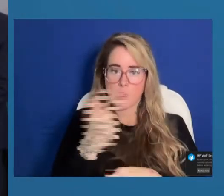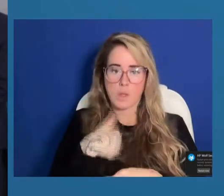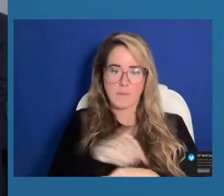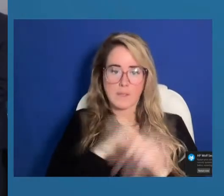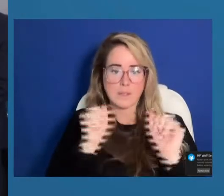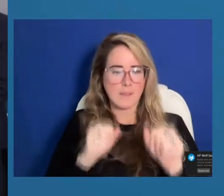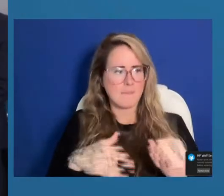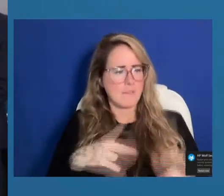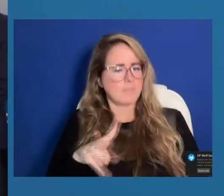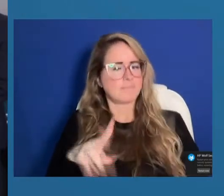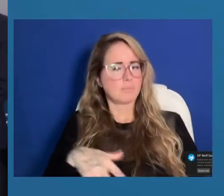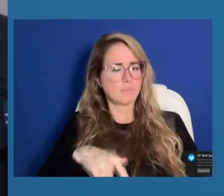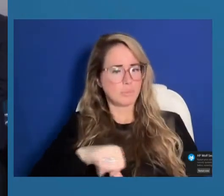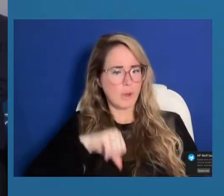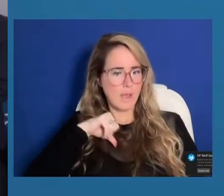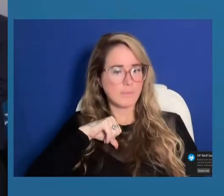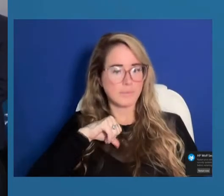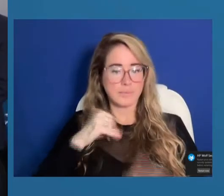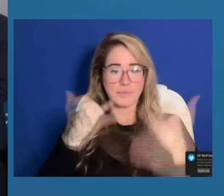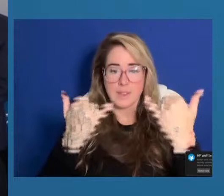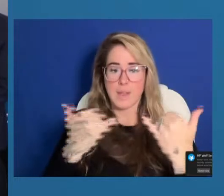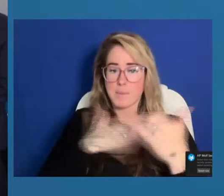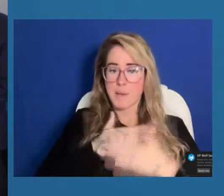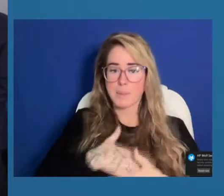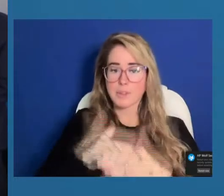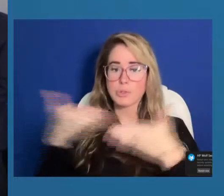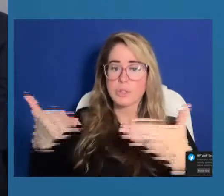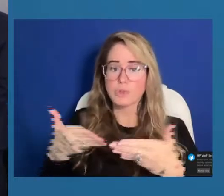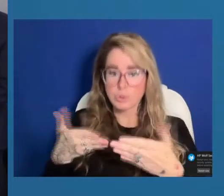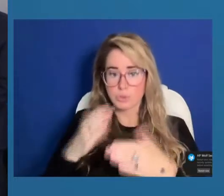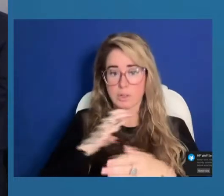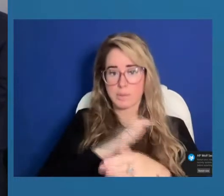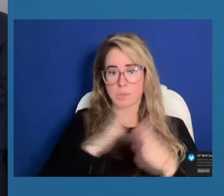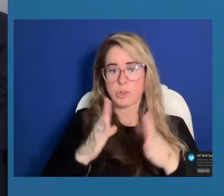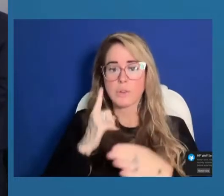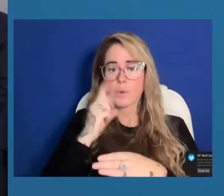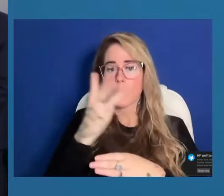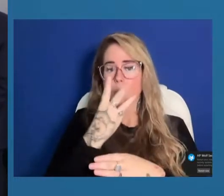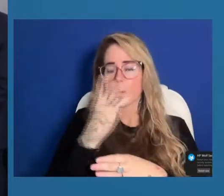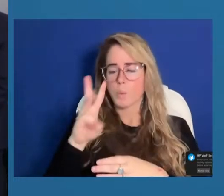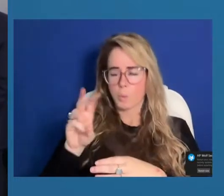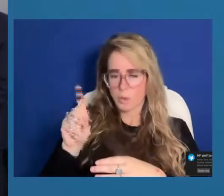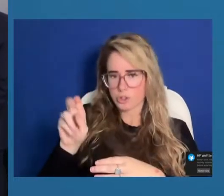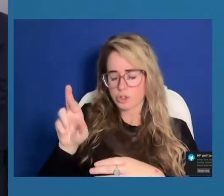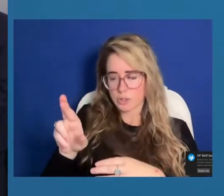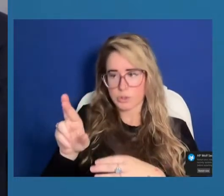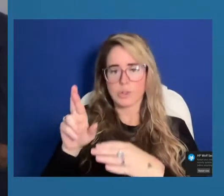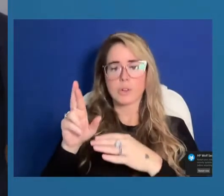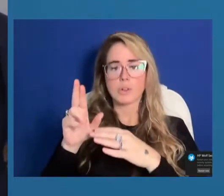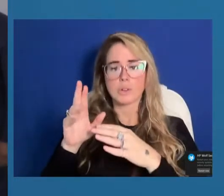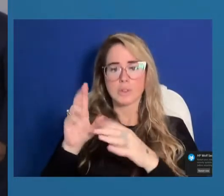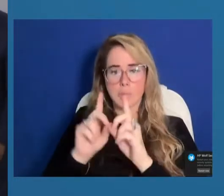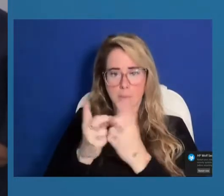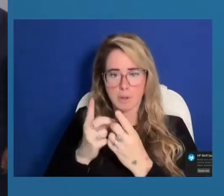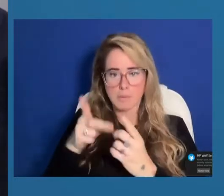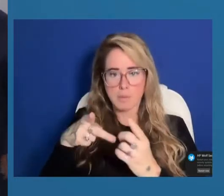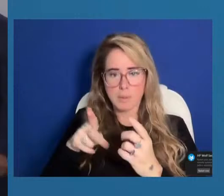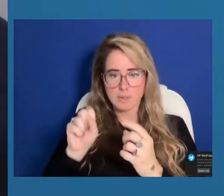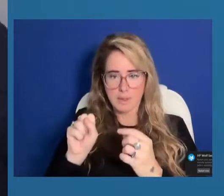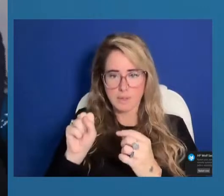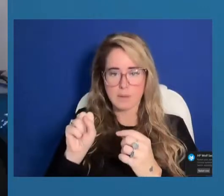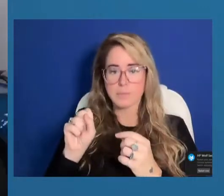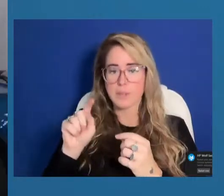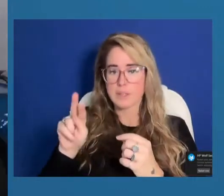in. With that, it's my pleasure to introduce the Commissioner of the Westchester Department of Public Safety, Terrence Raynor.